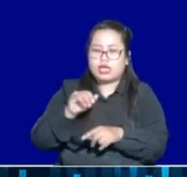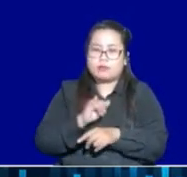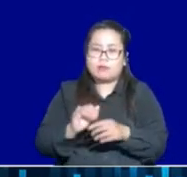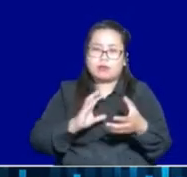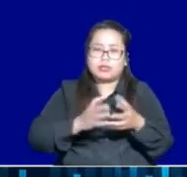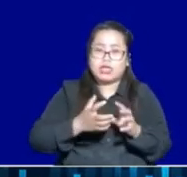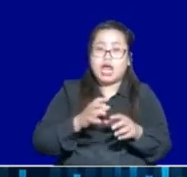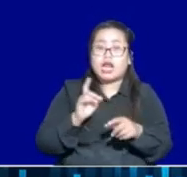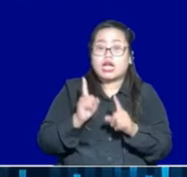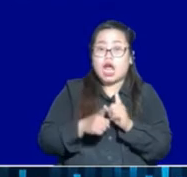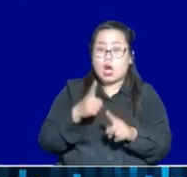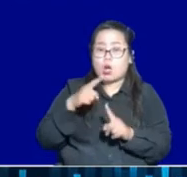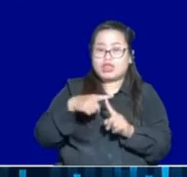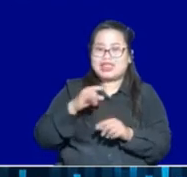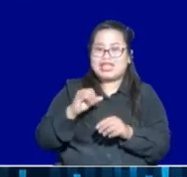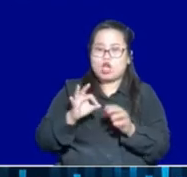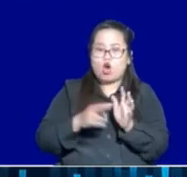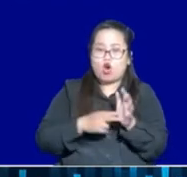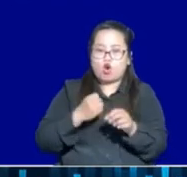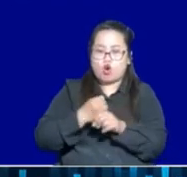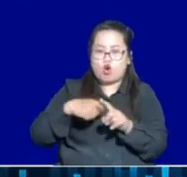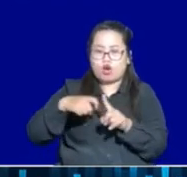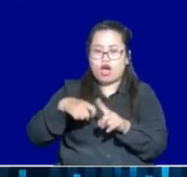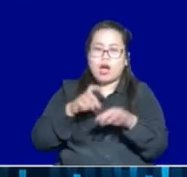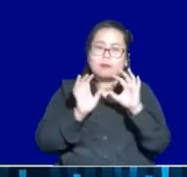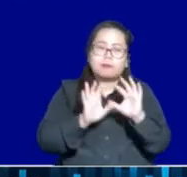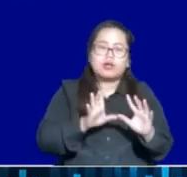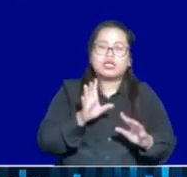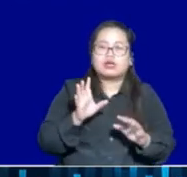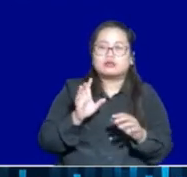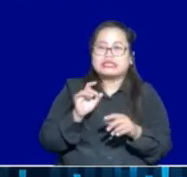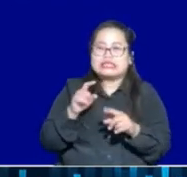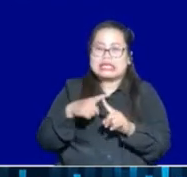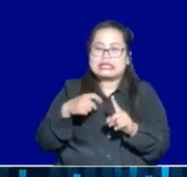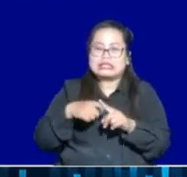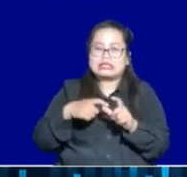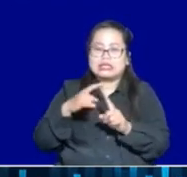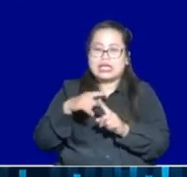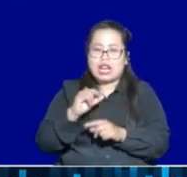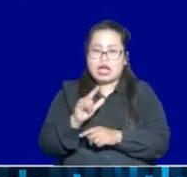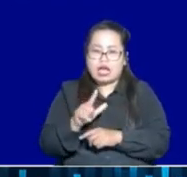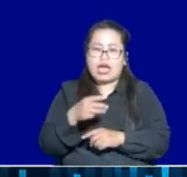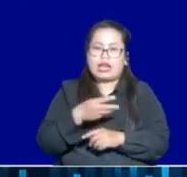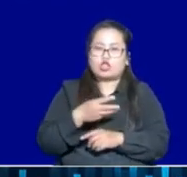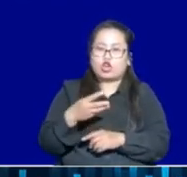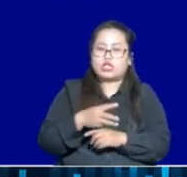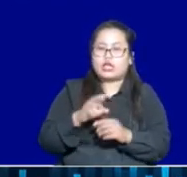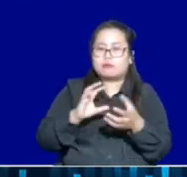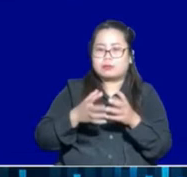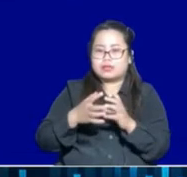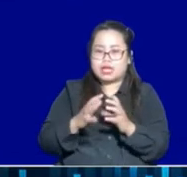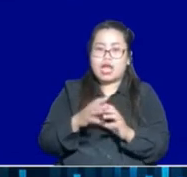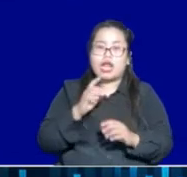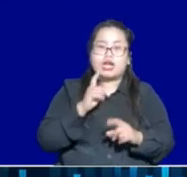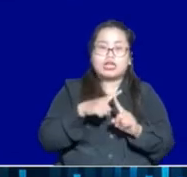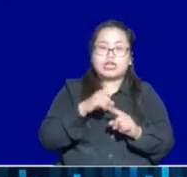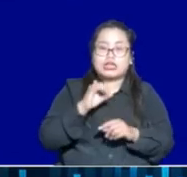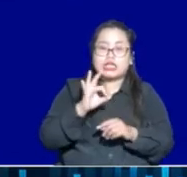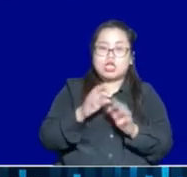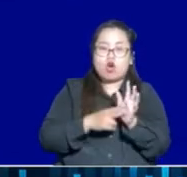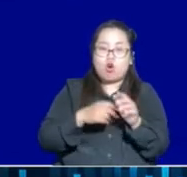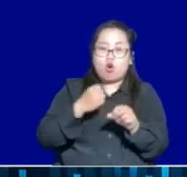machinery. Notice that China seems to be always getting into things and hasn't been getting out of many